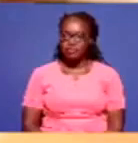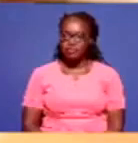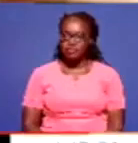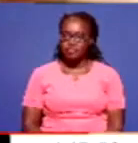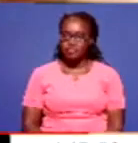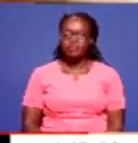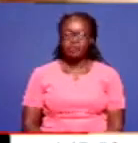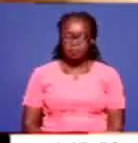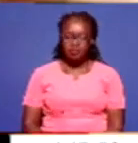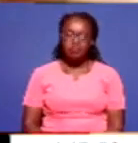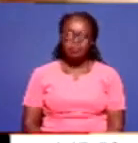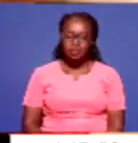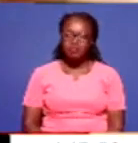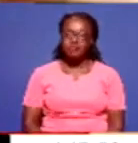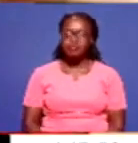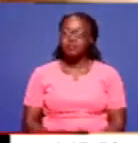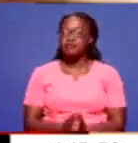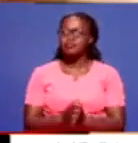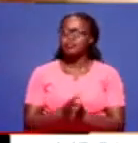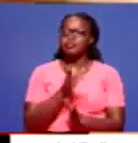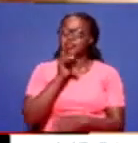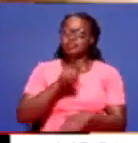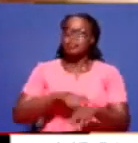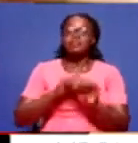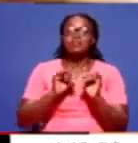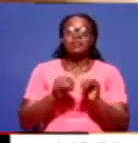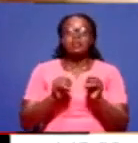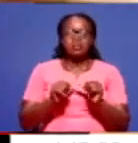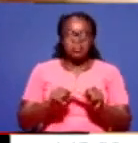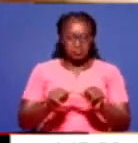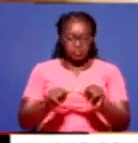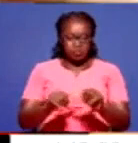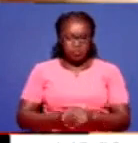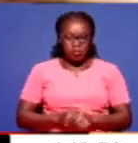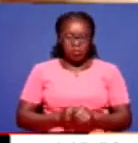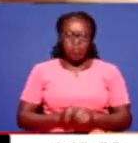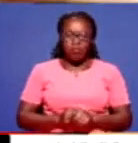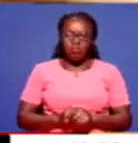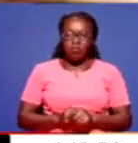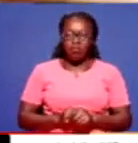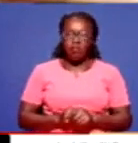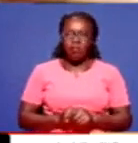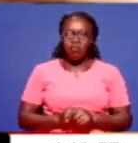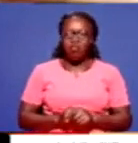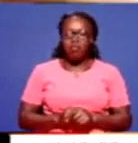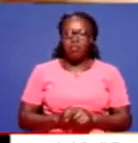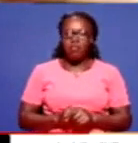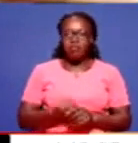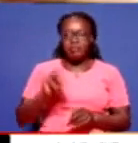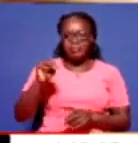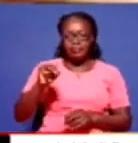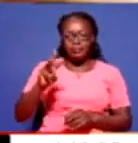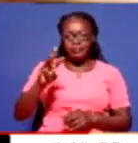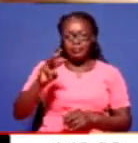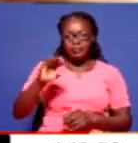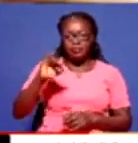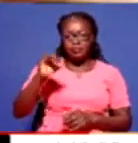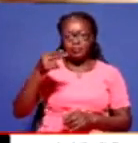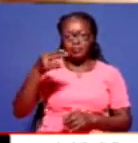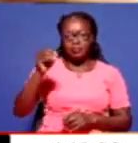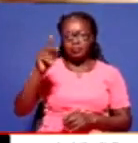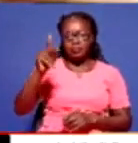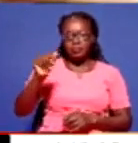Thank you for staying with us. You're watching the Lunch Team News. Welcome back. Residents of Mwihoko and Kahawa sukari wards in